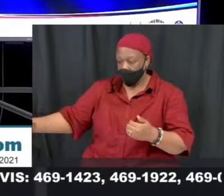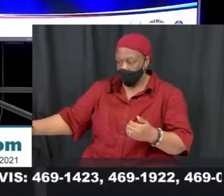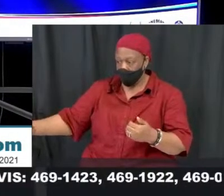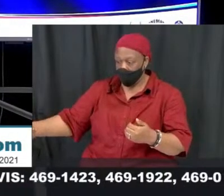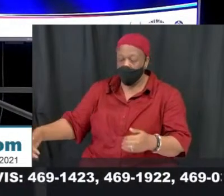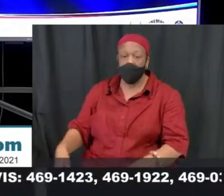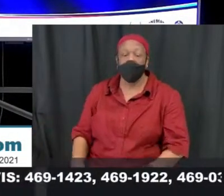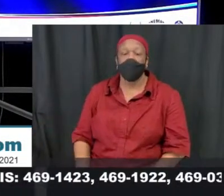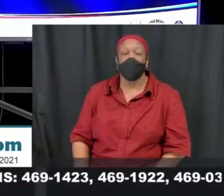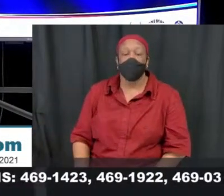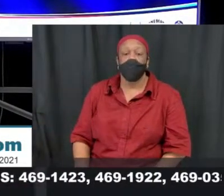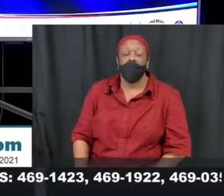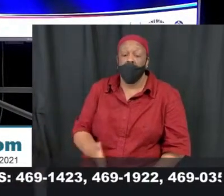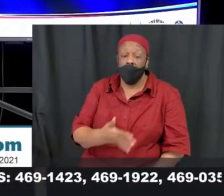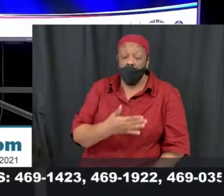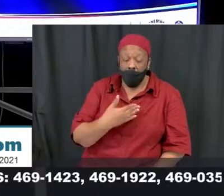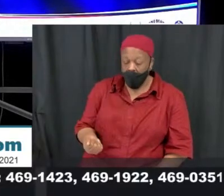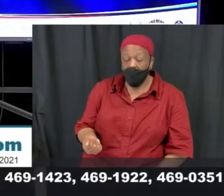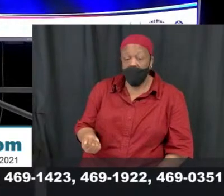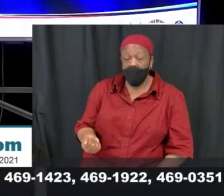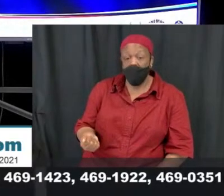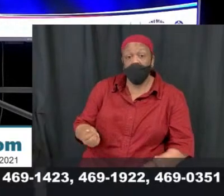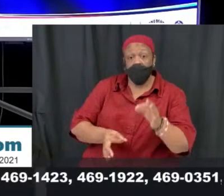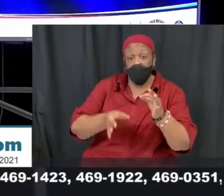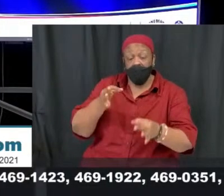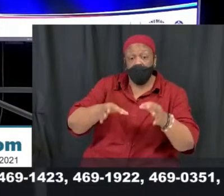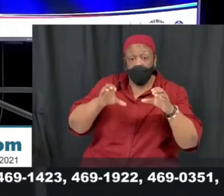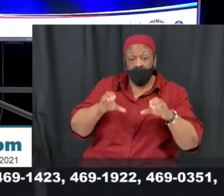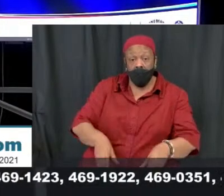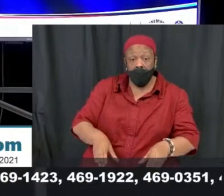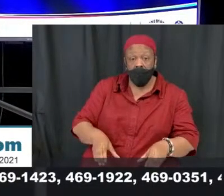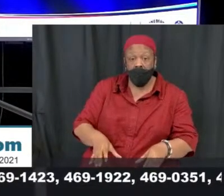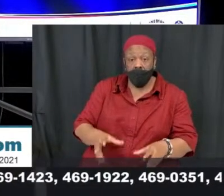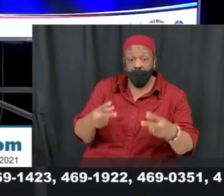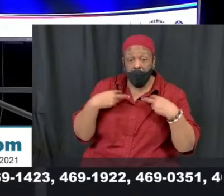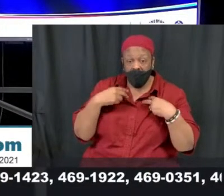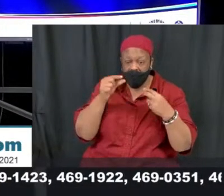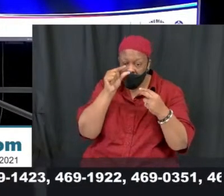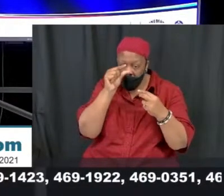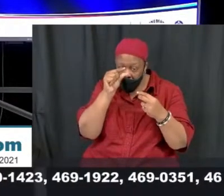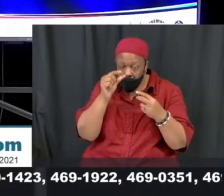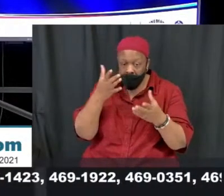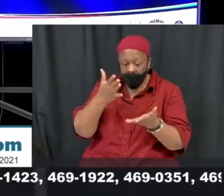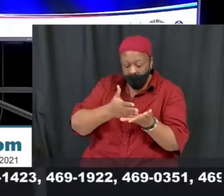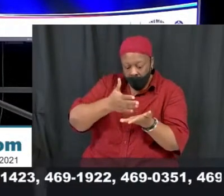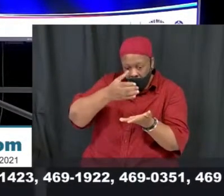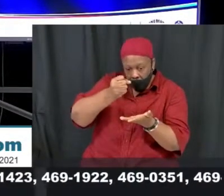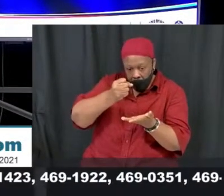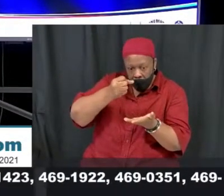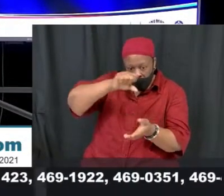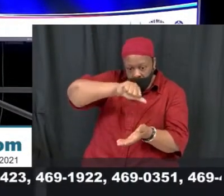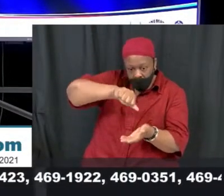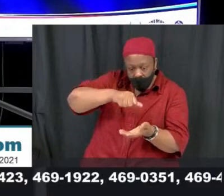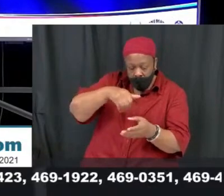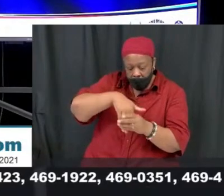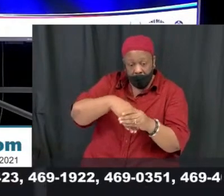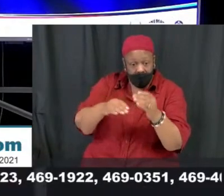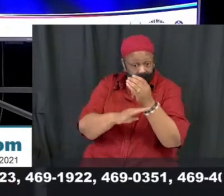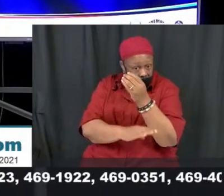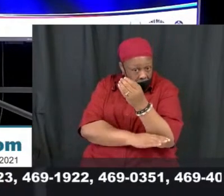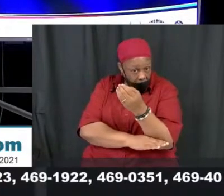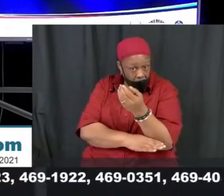become vaccinated. And that plea to you today. You've heard it from the